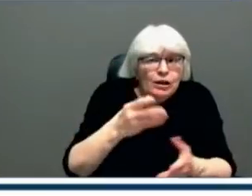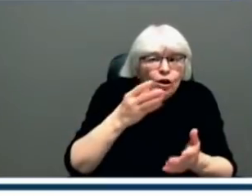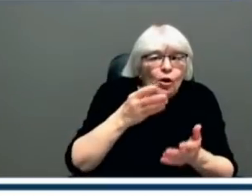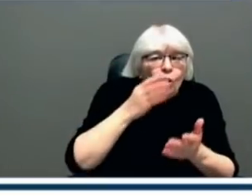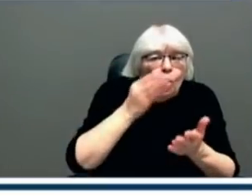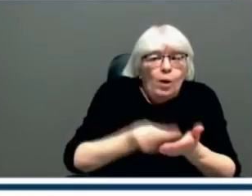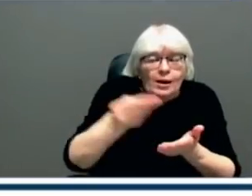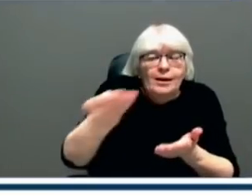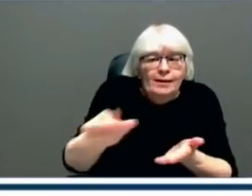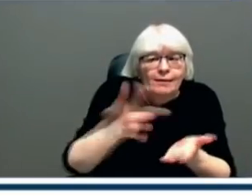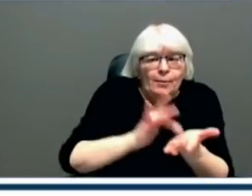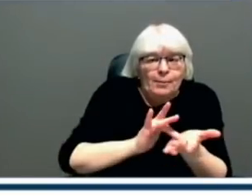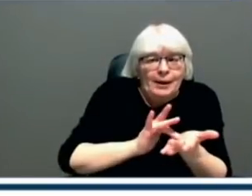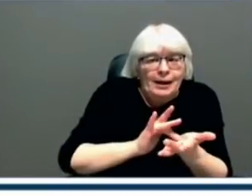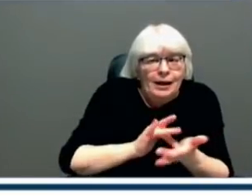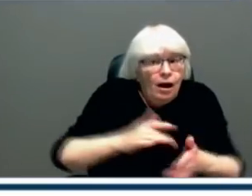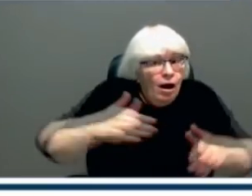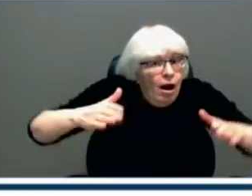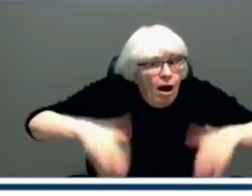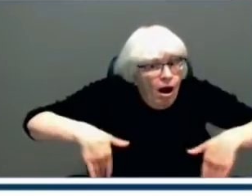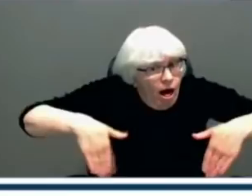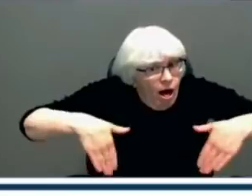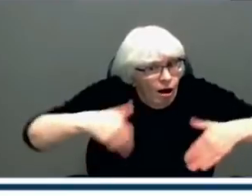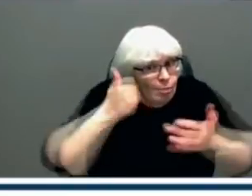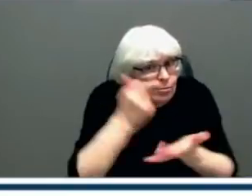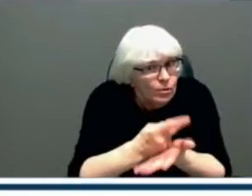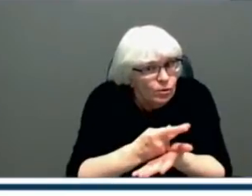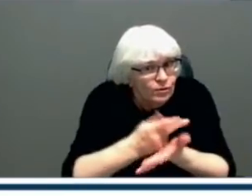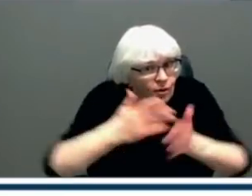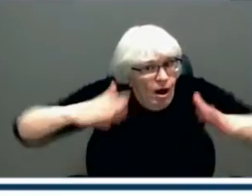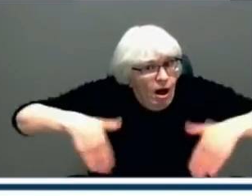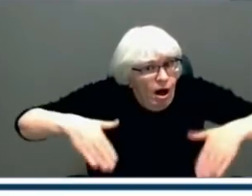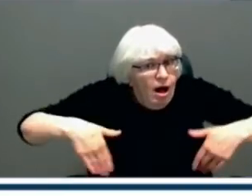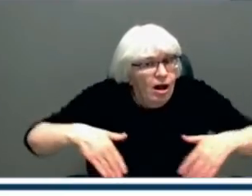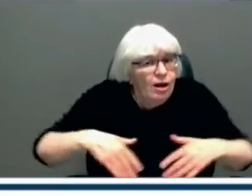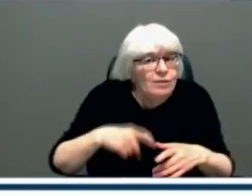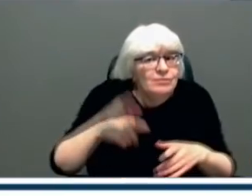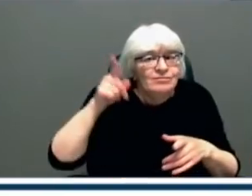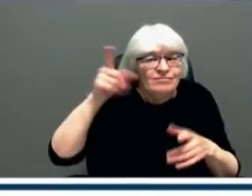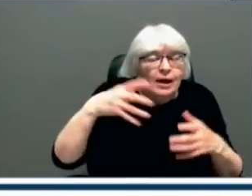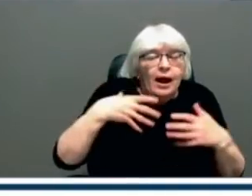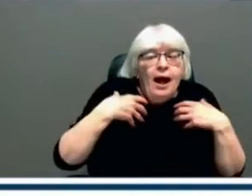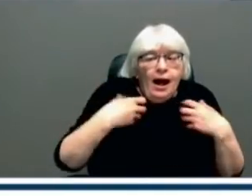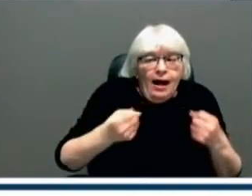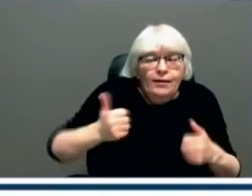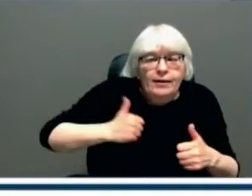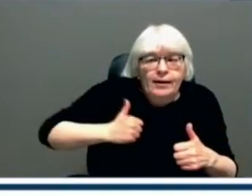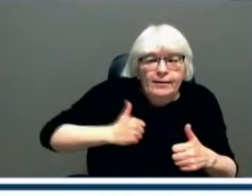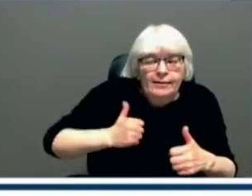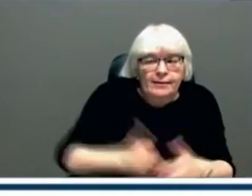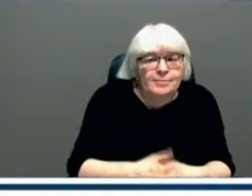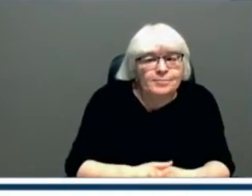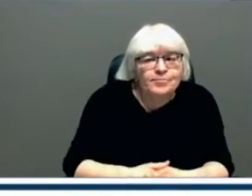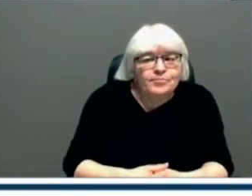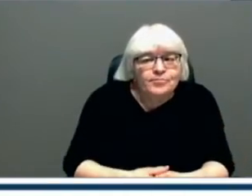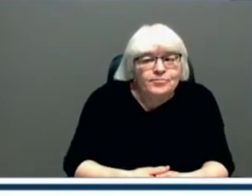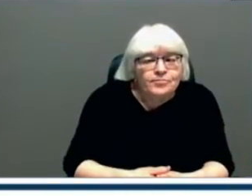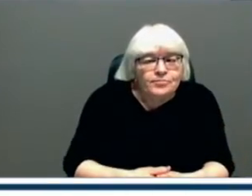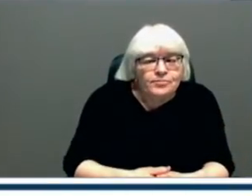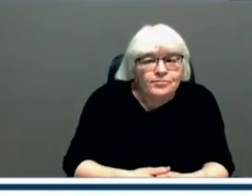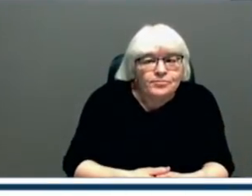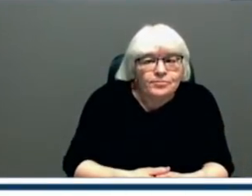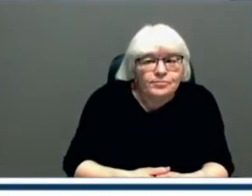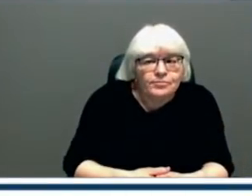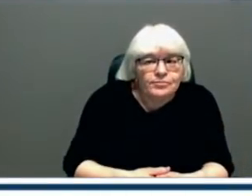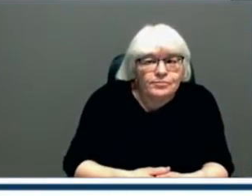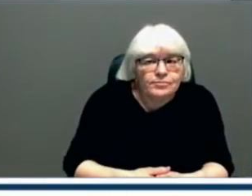not yet been approved by Health Canada. Go ahead with your follow-up, Victoria. Thanks. And my second